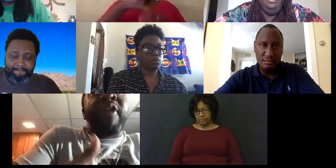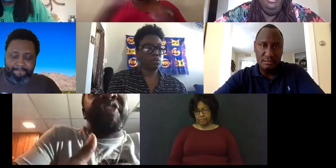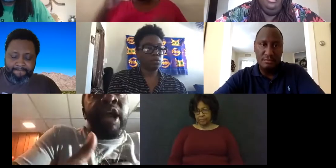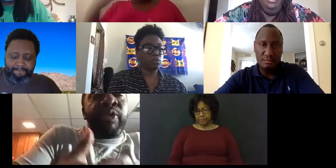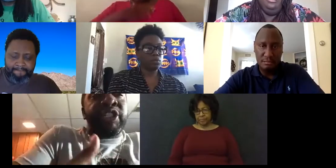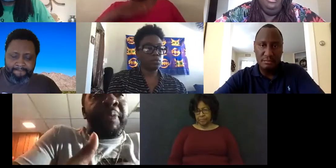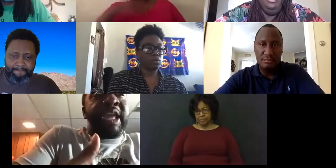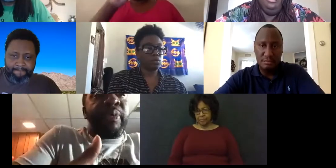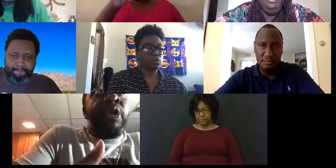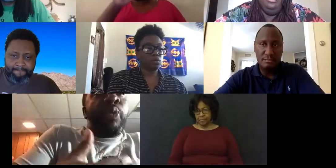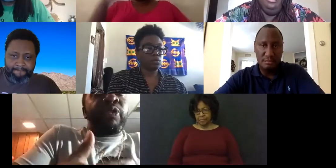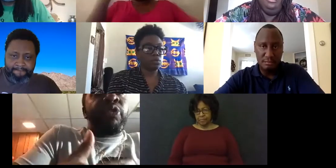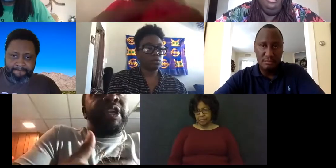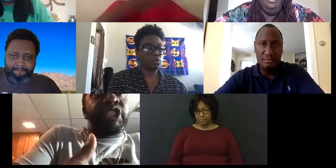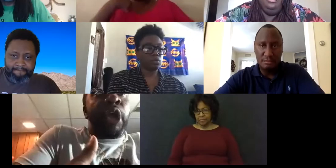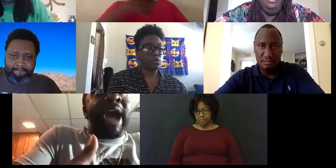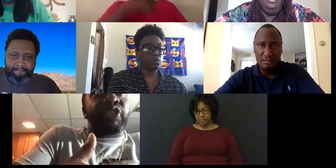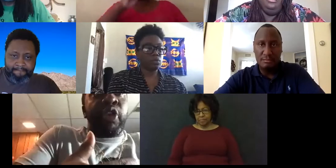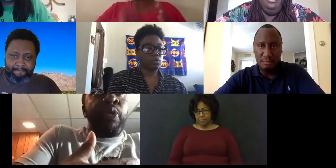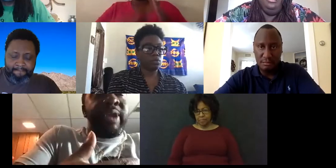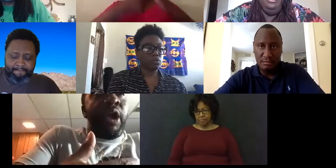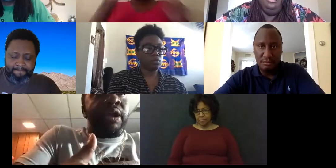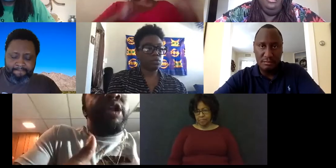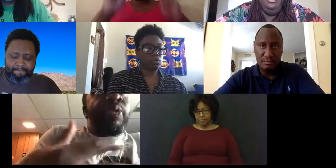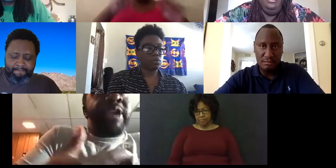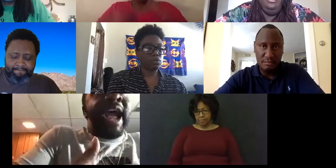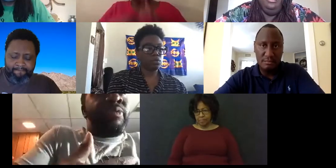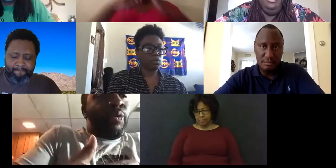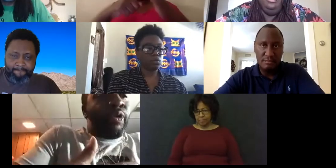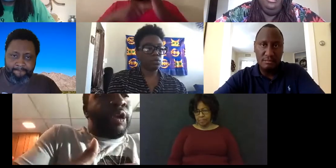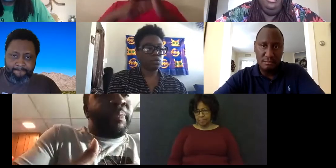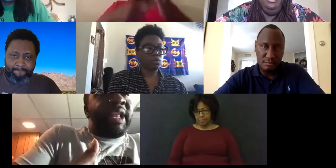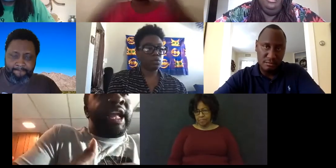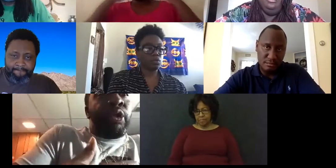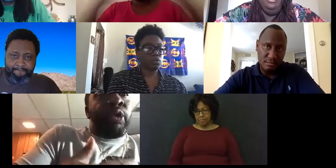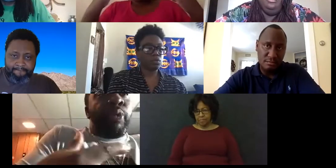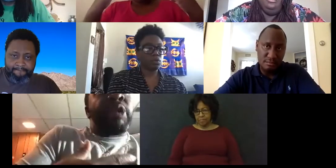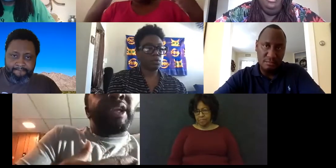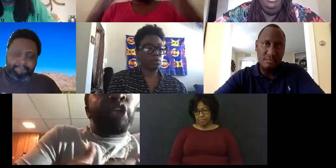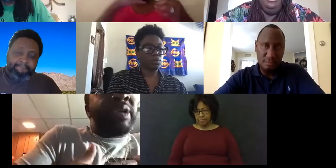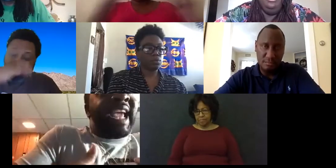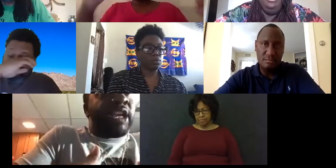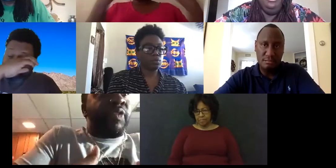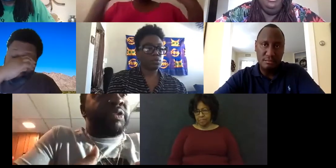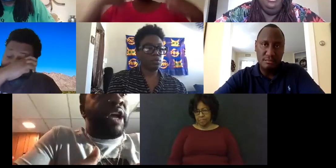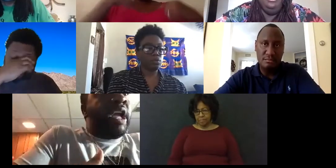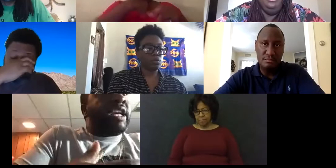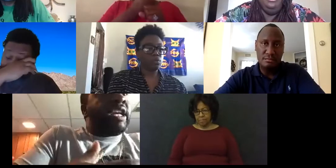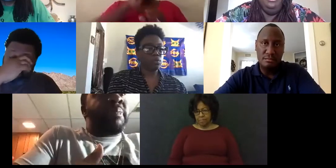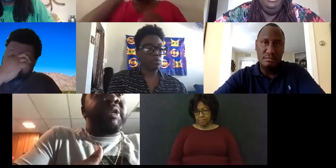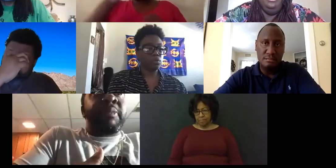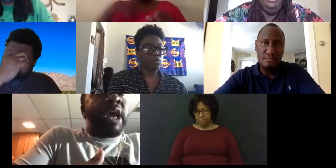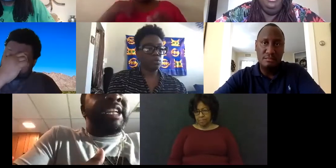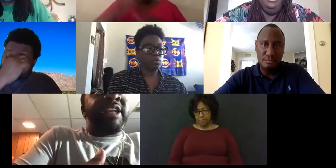We are the original people. We're going to show how strong we are. We're going to be like, look, we're going to make sure we take care of ourselves.